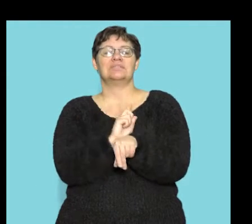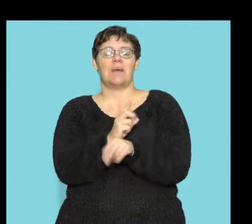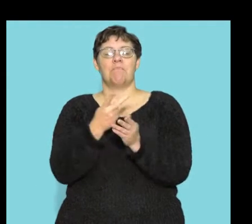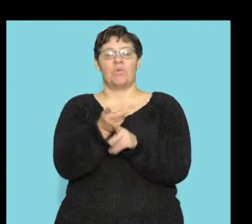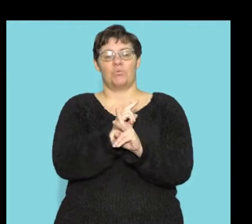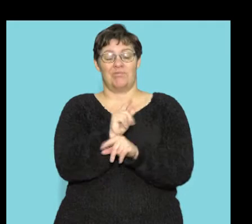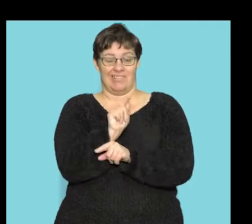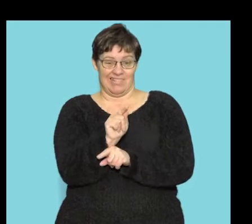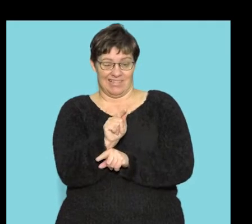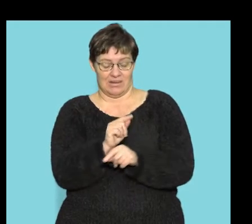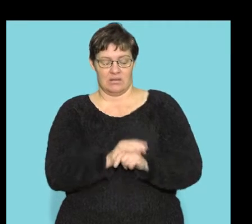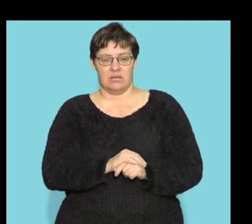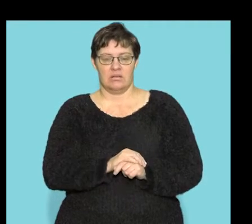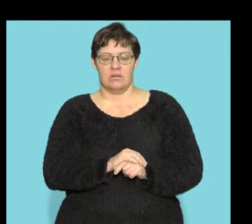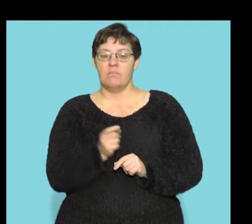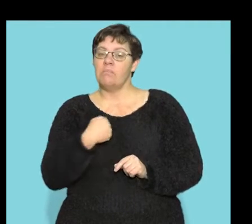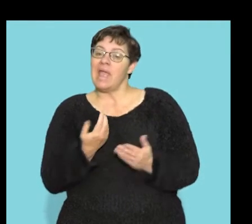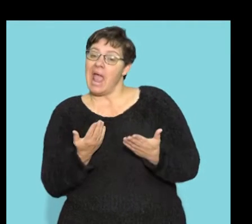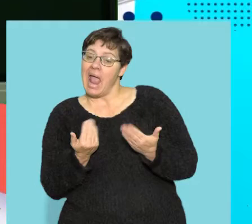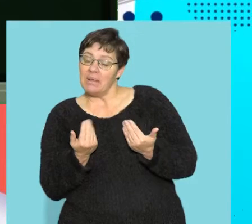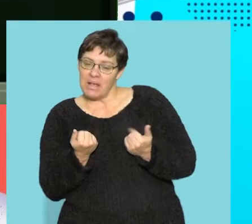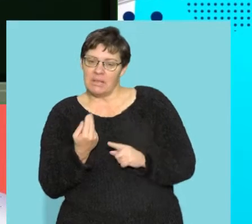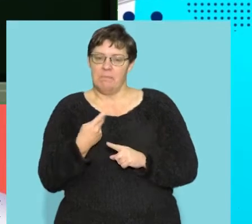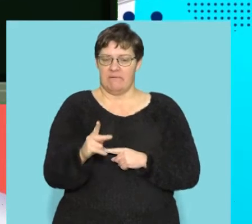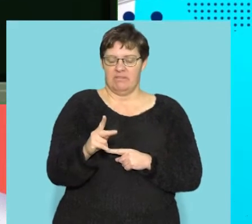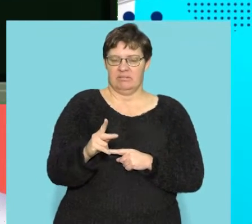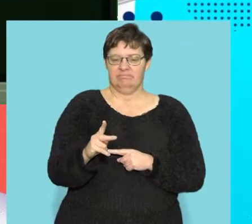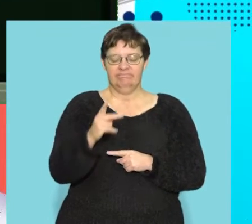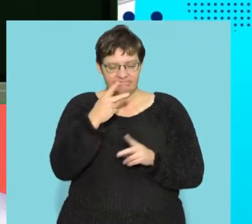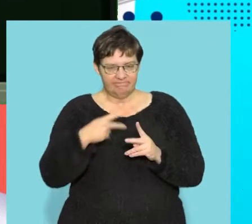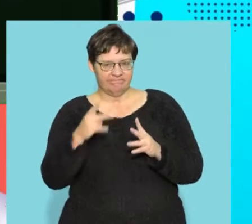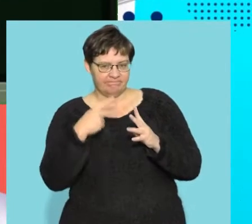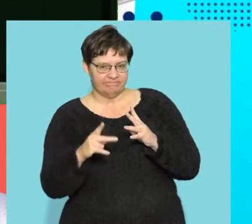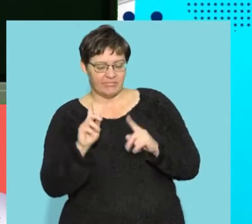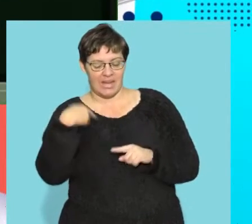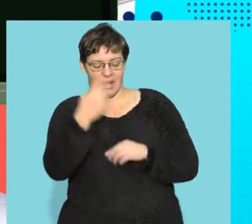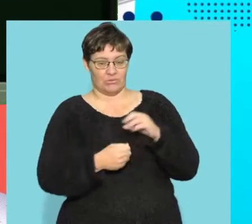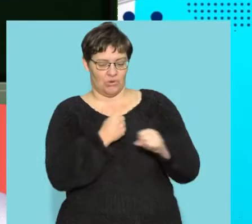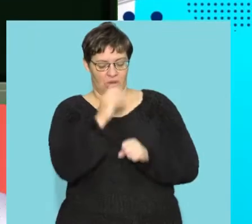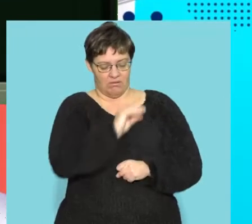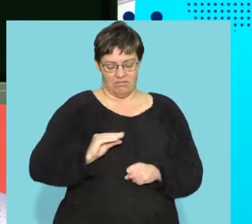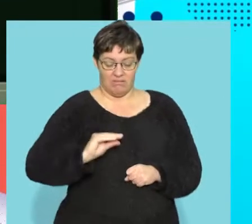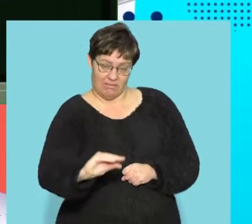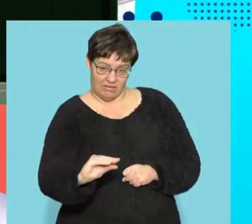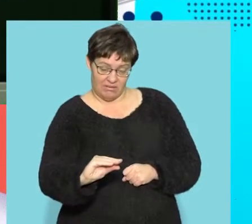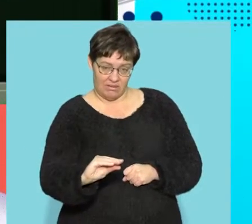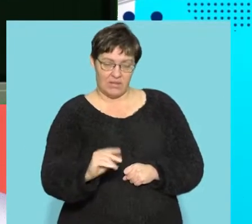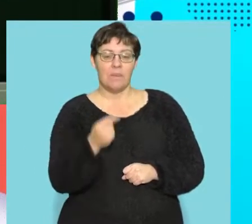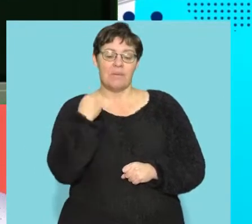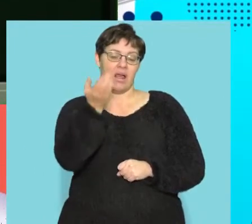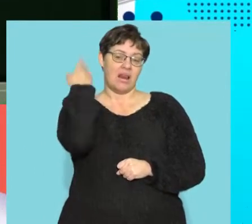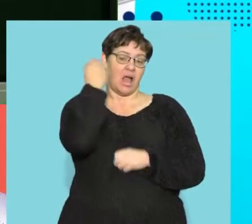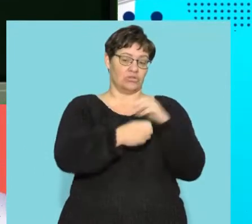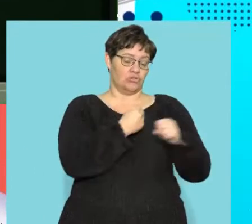In other words, you're expecting to pay a certain amount next year. So what do? You take last year's